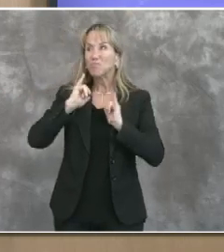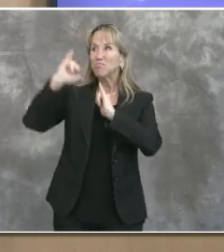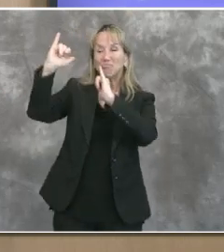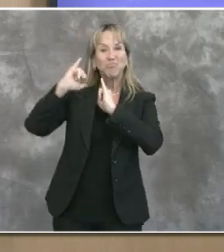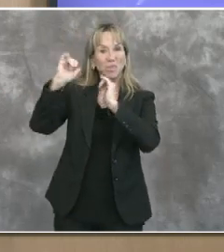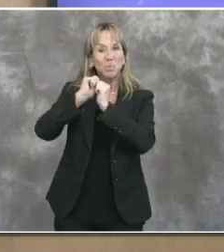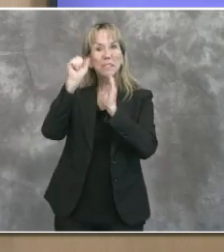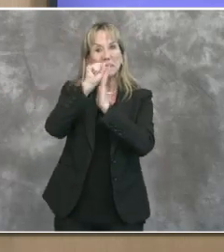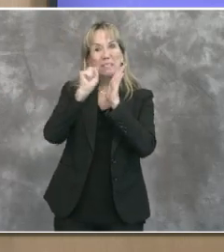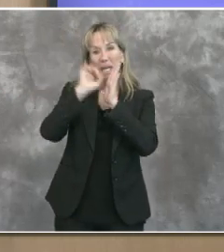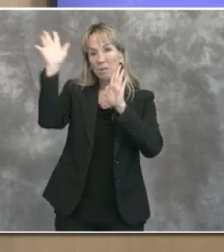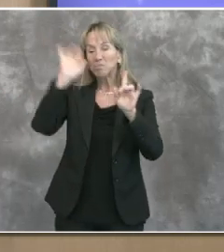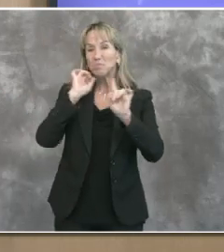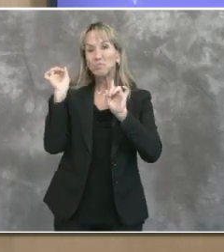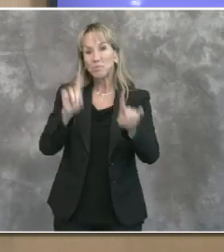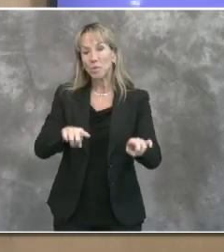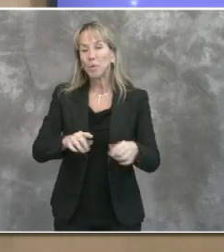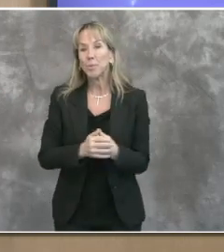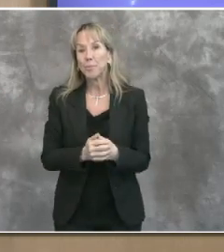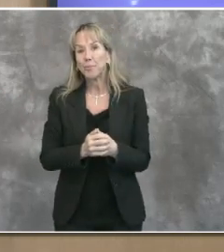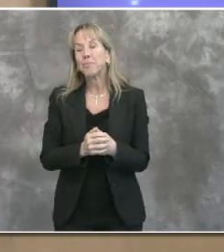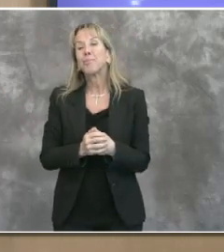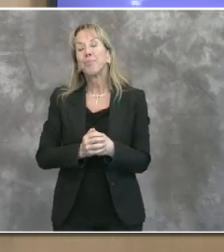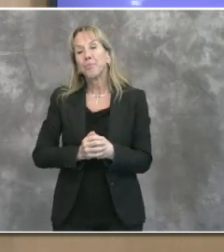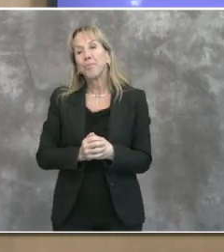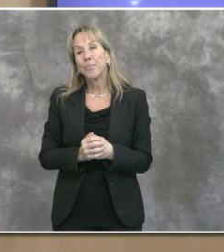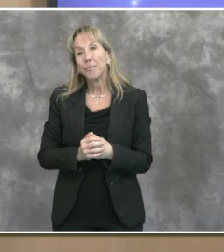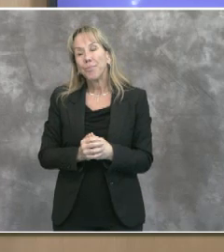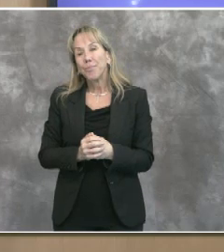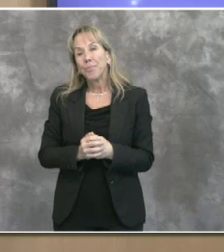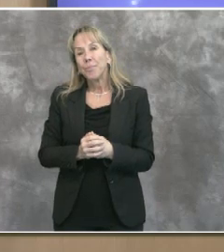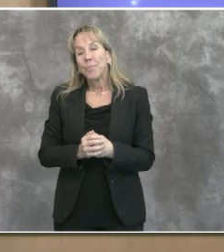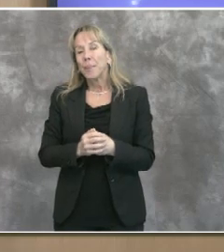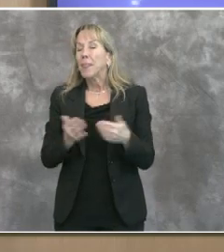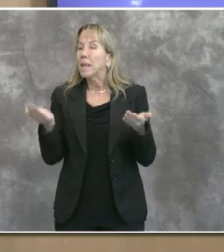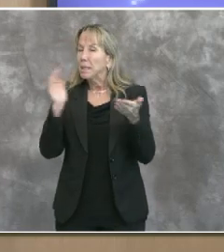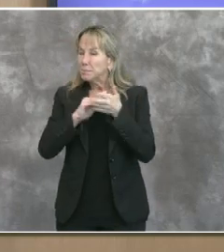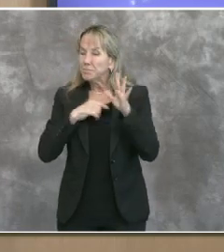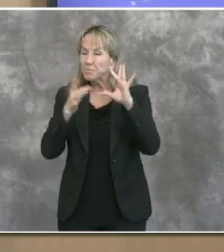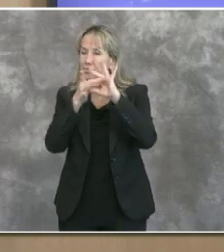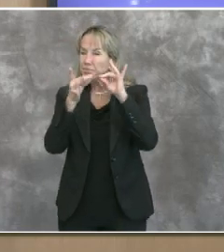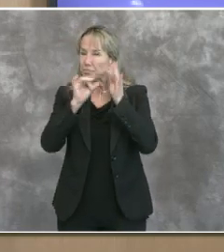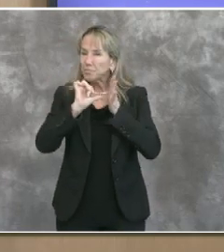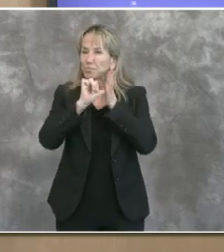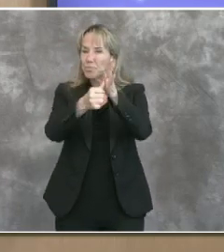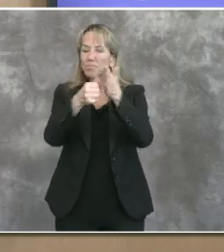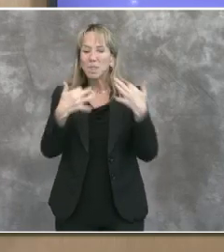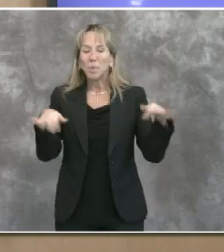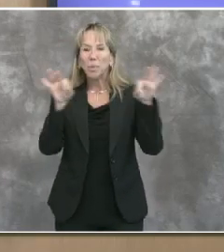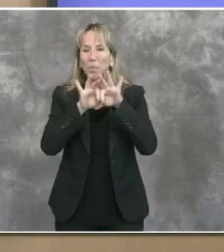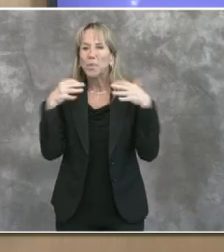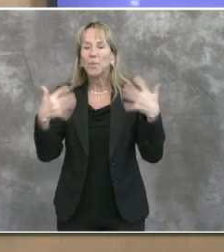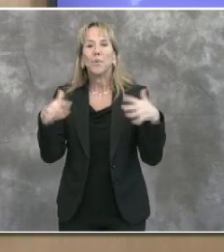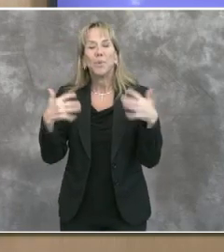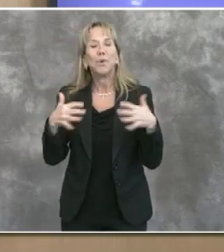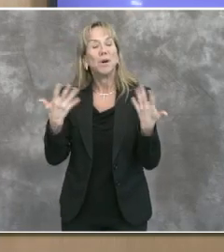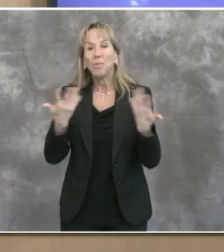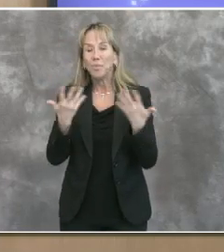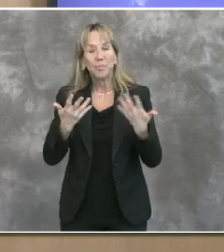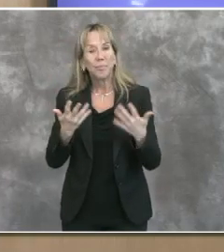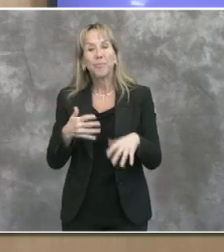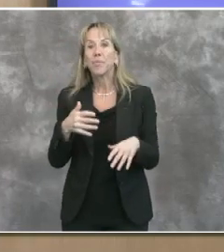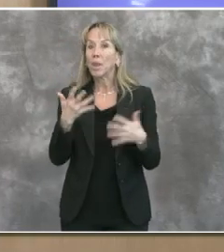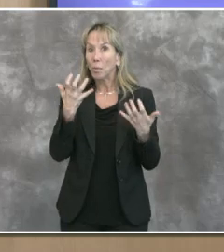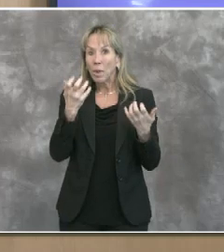California as we begin to move forward. But again, to reiterate, the ability to